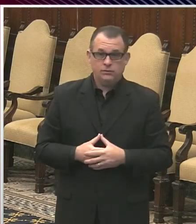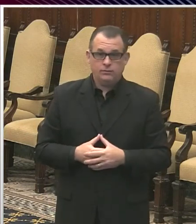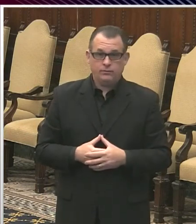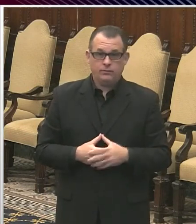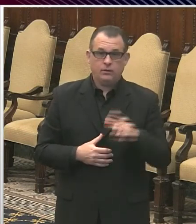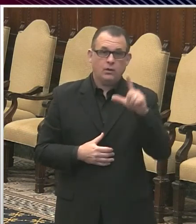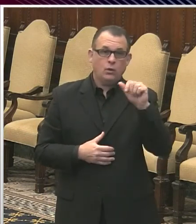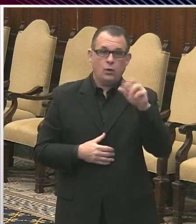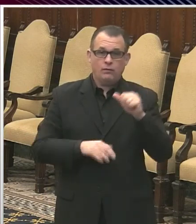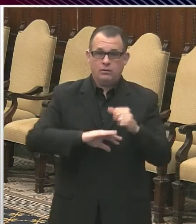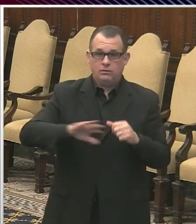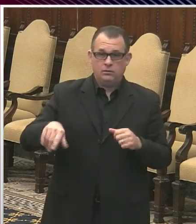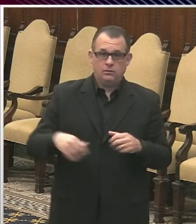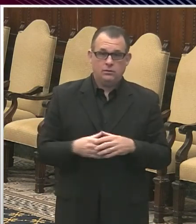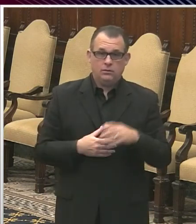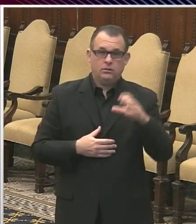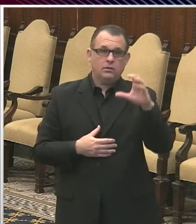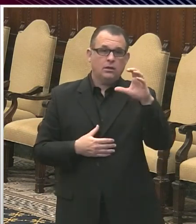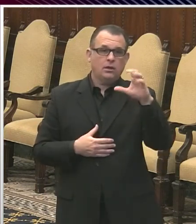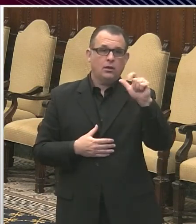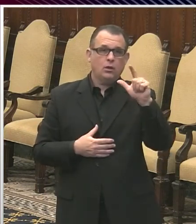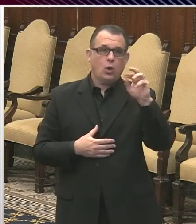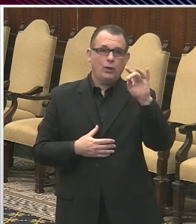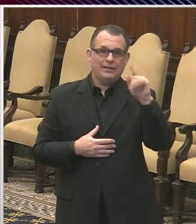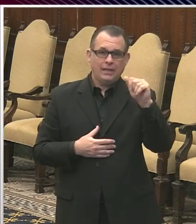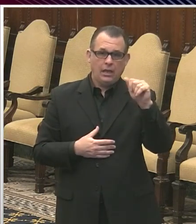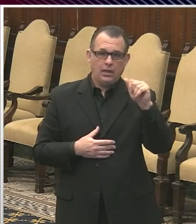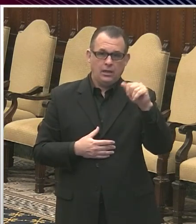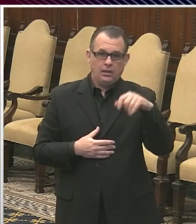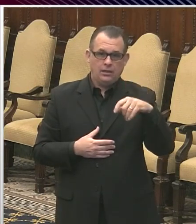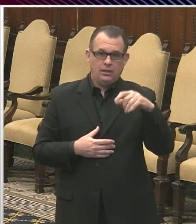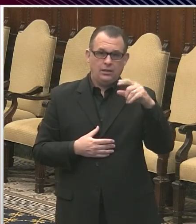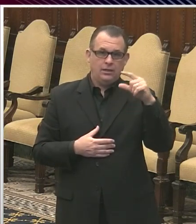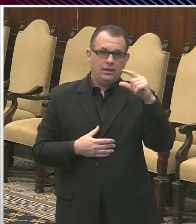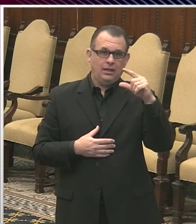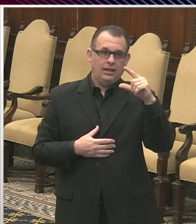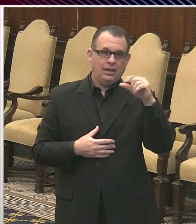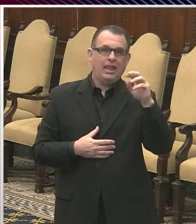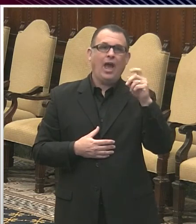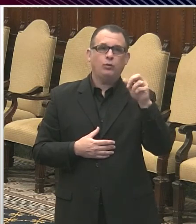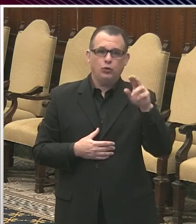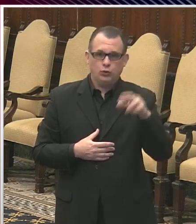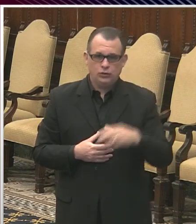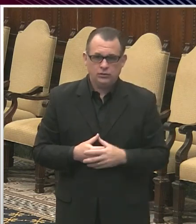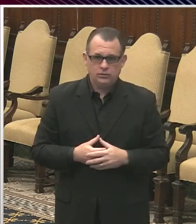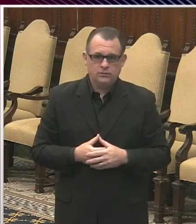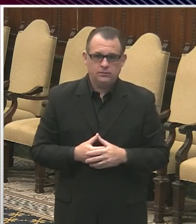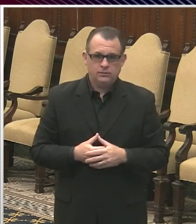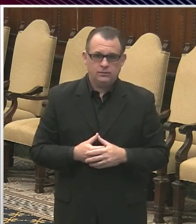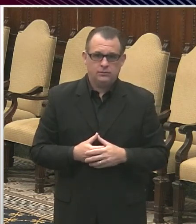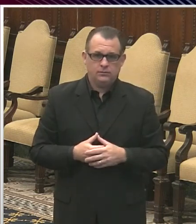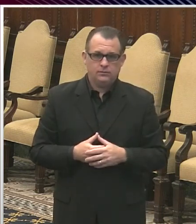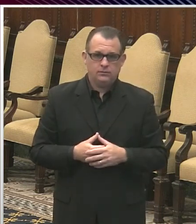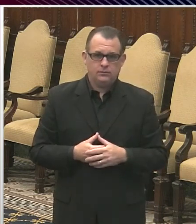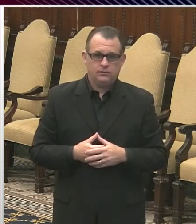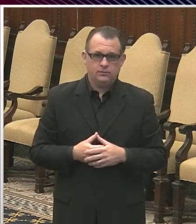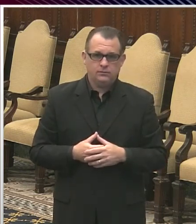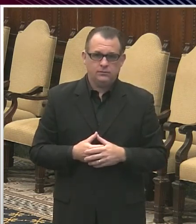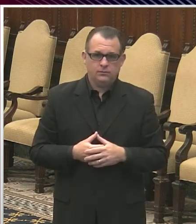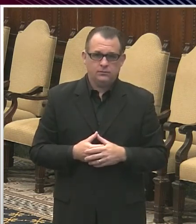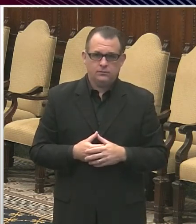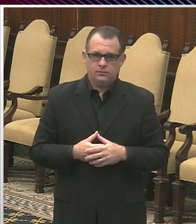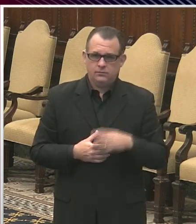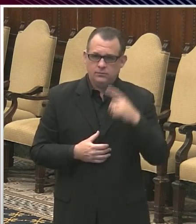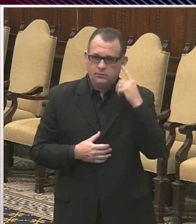Claudia Lauer of the Associated Press. Hey, how are you? I know this is well-tread